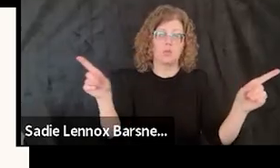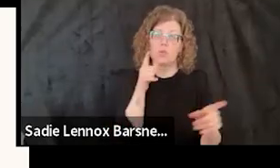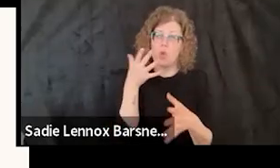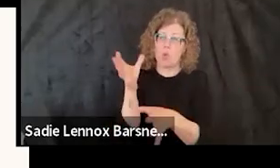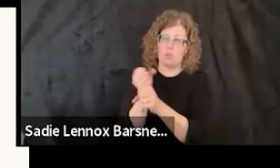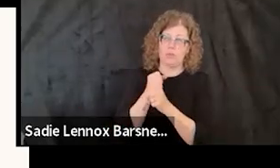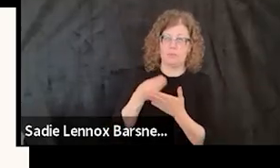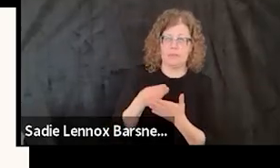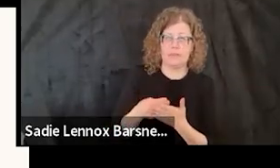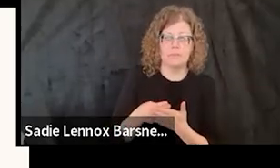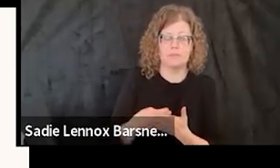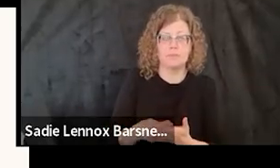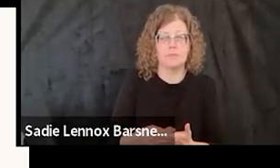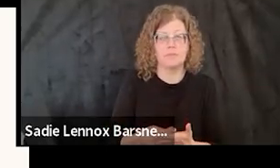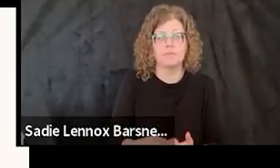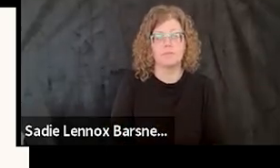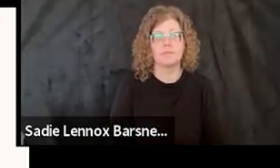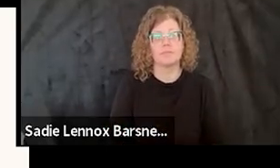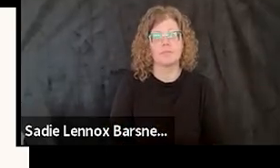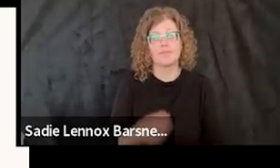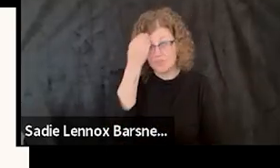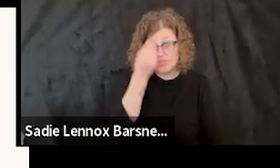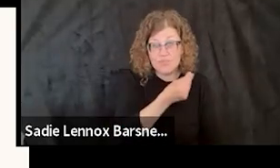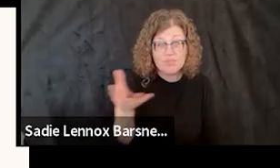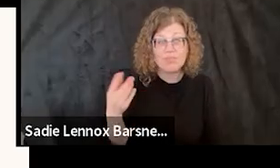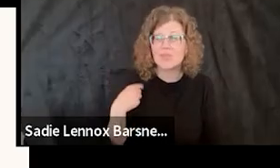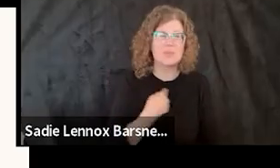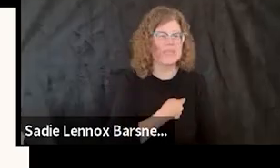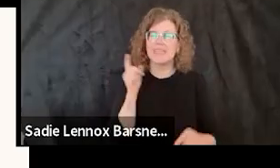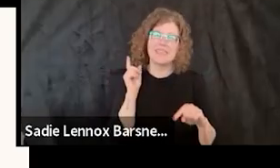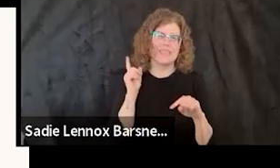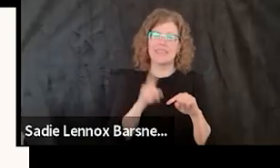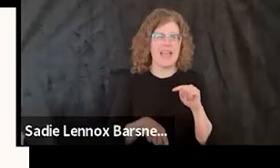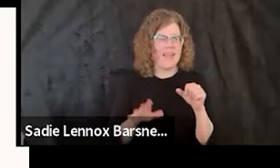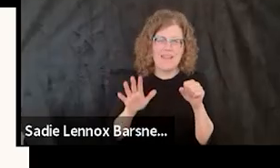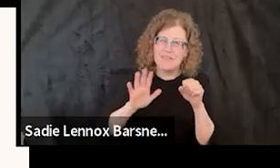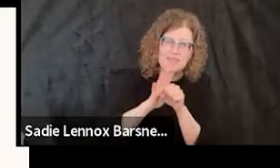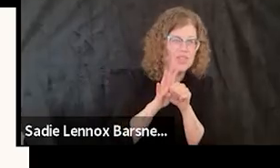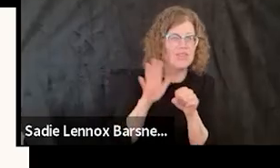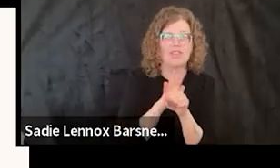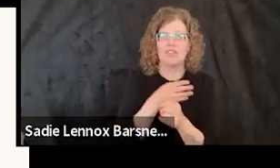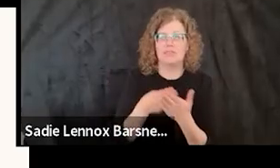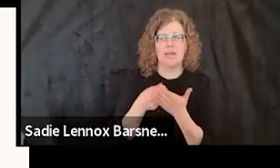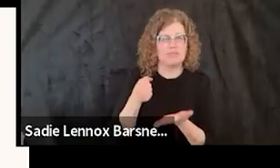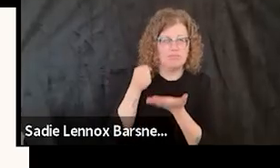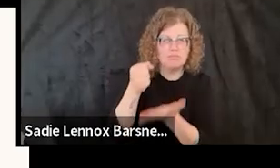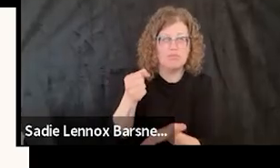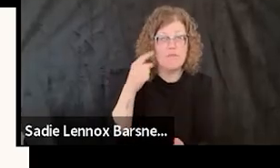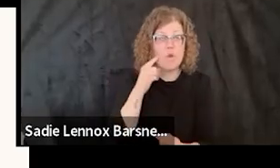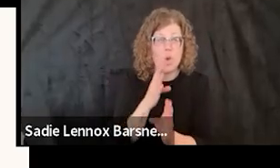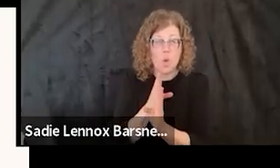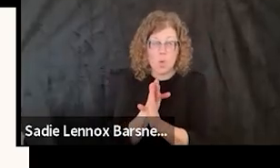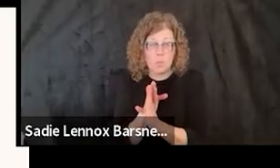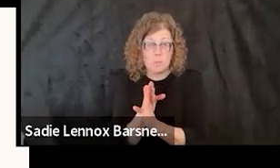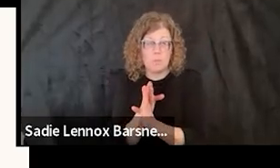Please keep in mind that we are unable to fully fund retroactive projects, which means that your